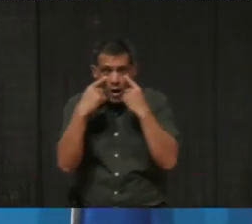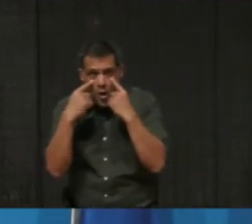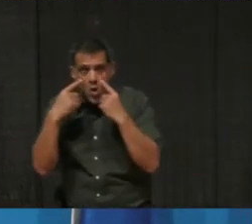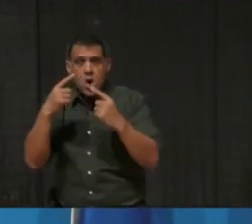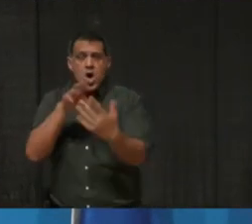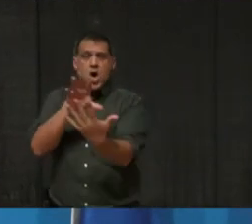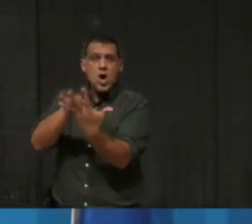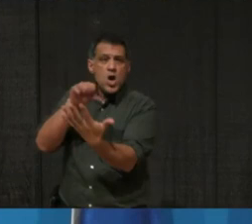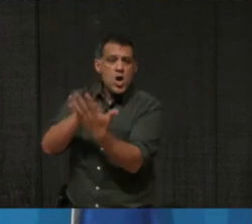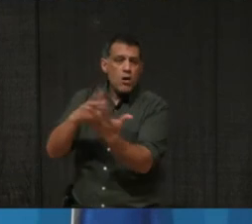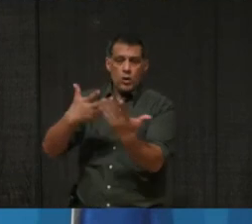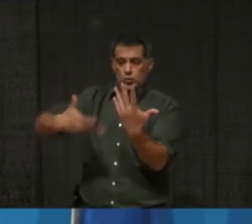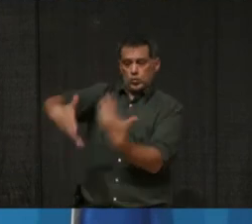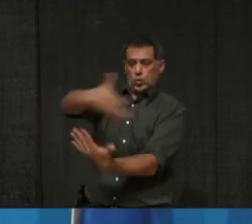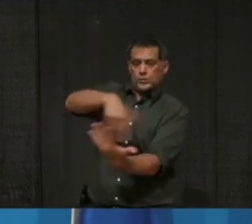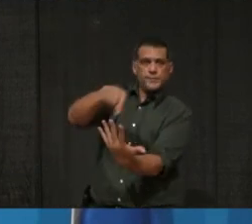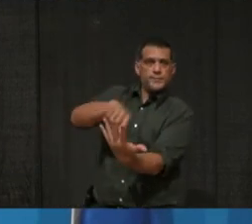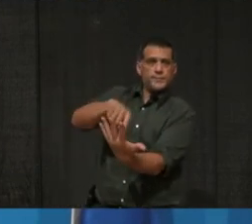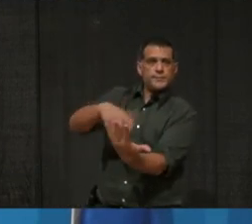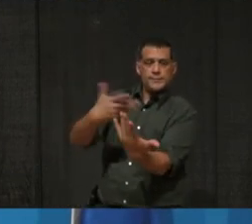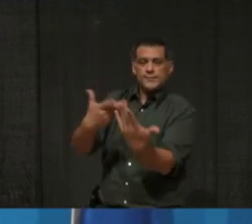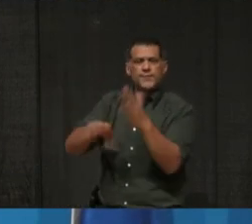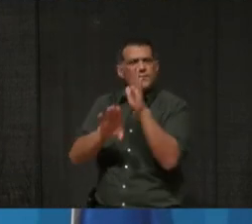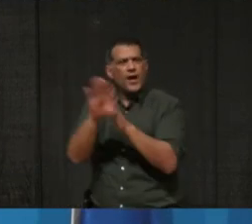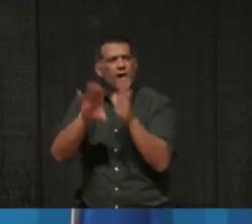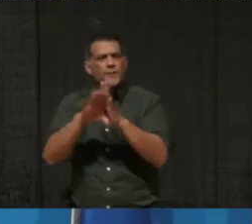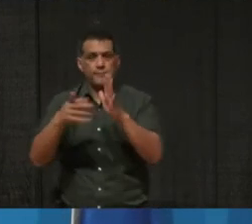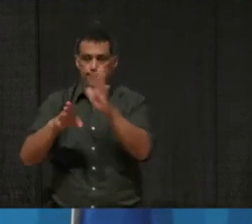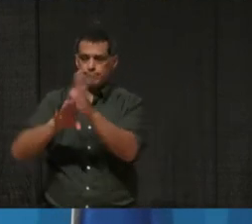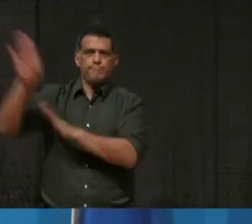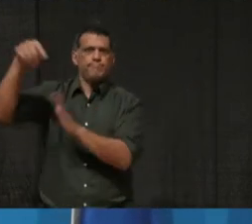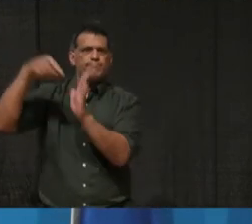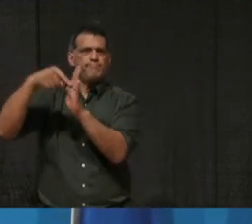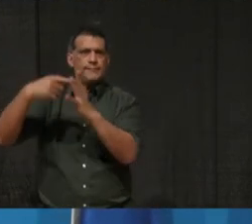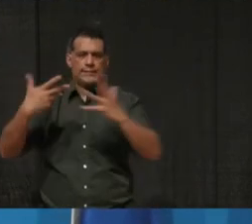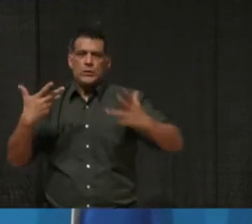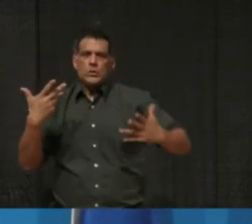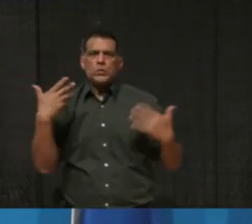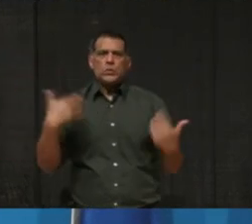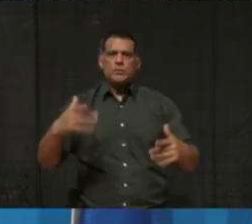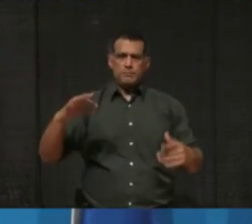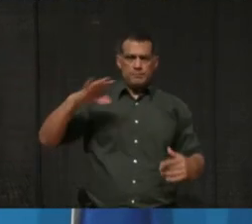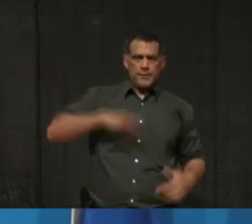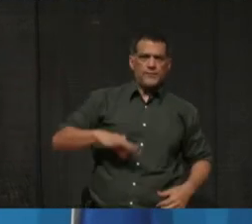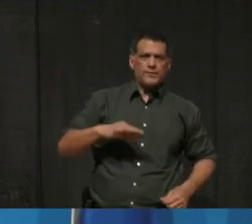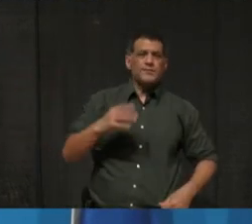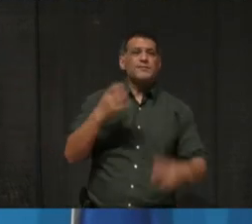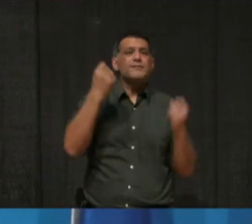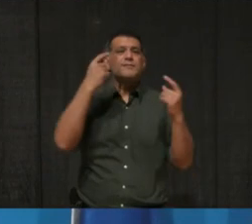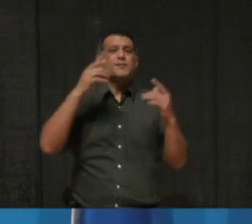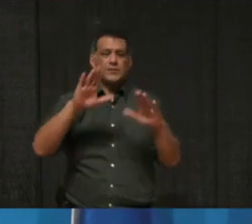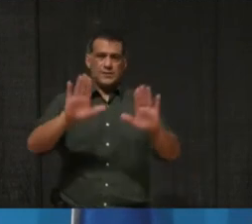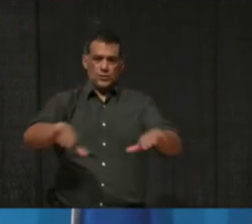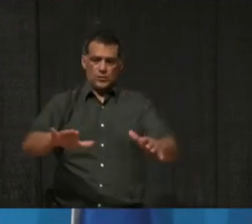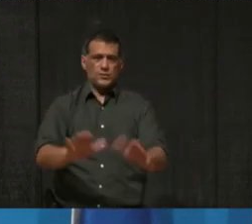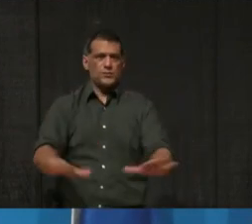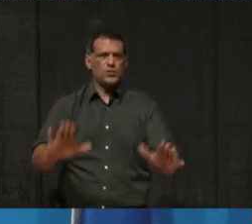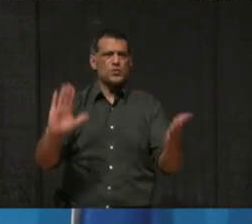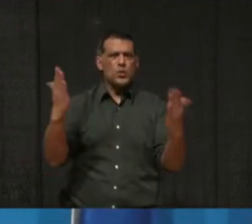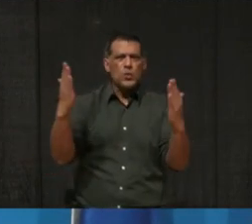their socialization, their development, there are significant benefits to having children back in the classroom that potentially outweigh any